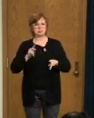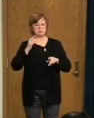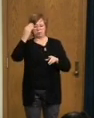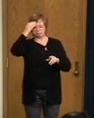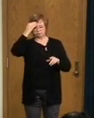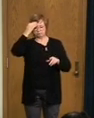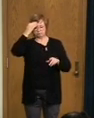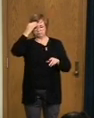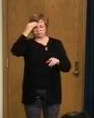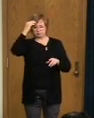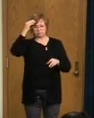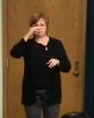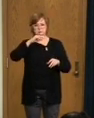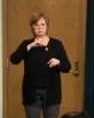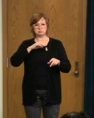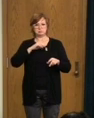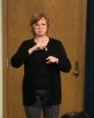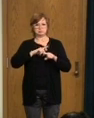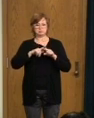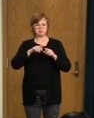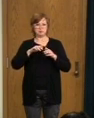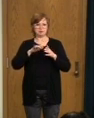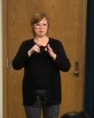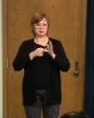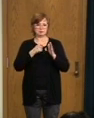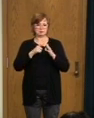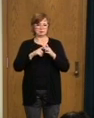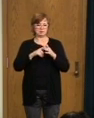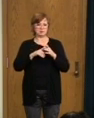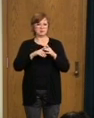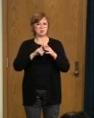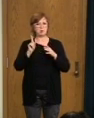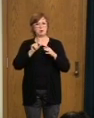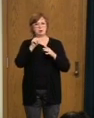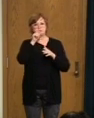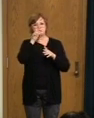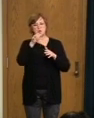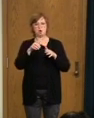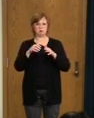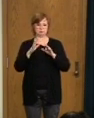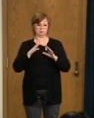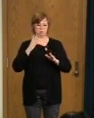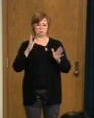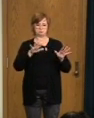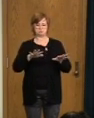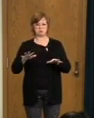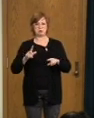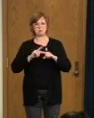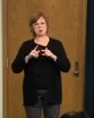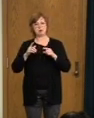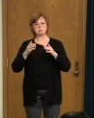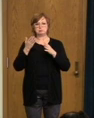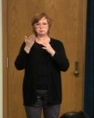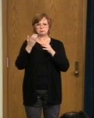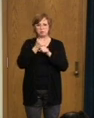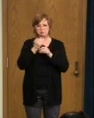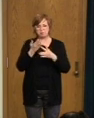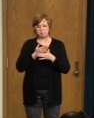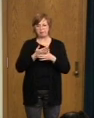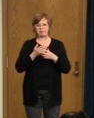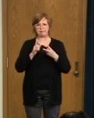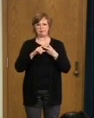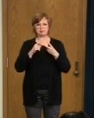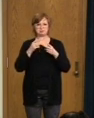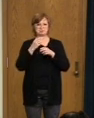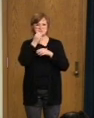again, it's not always the structured environments. Many workplaces have really good COVID protocols, but we're all